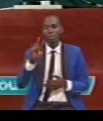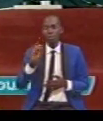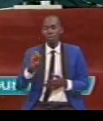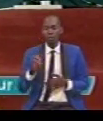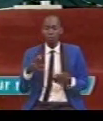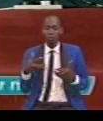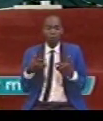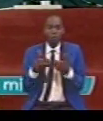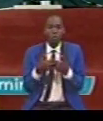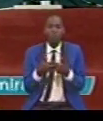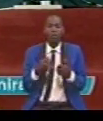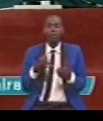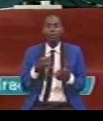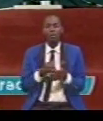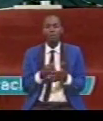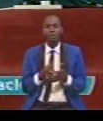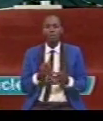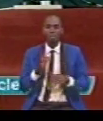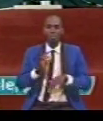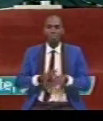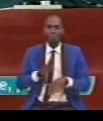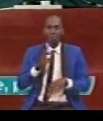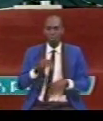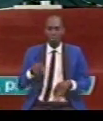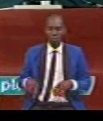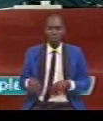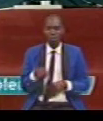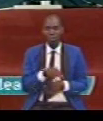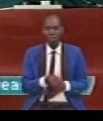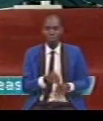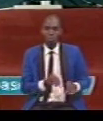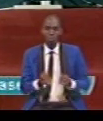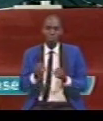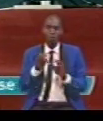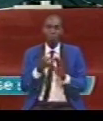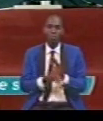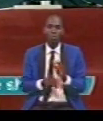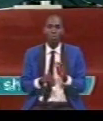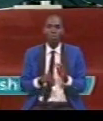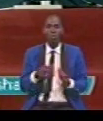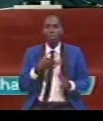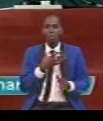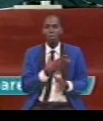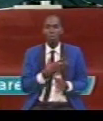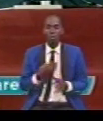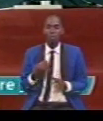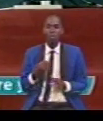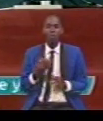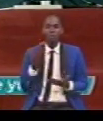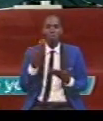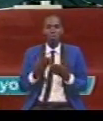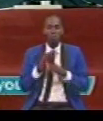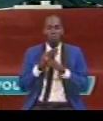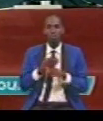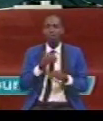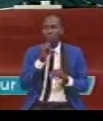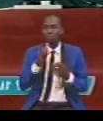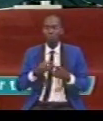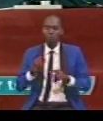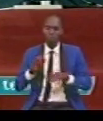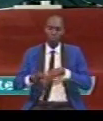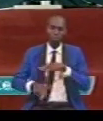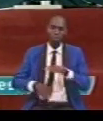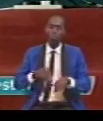to the lower limbs or to your legs gets affected. And because of that affection, you're now unable to walk and you feel that pain that she